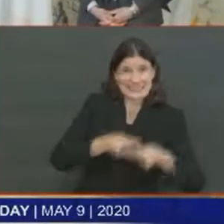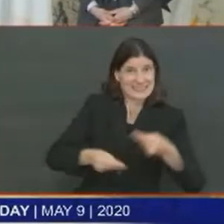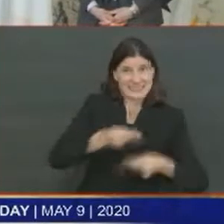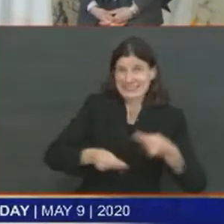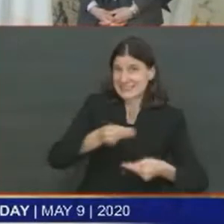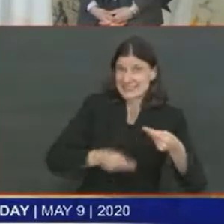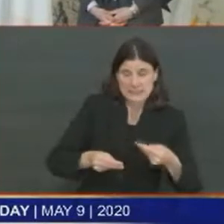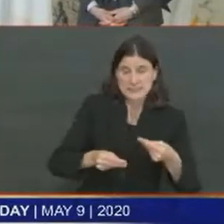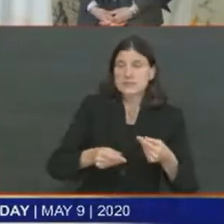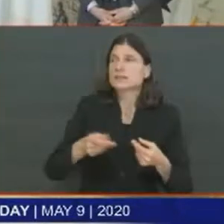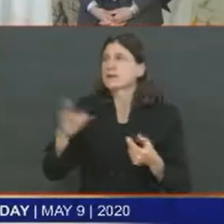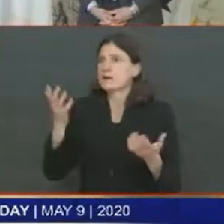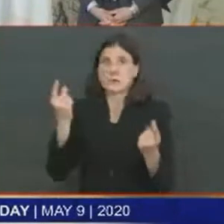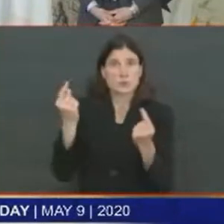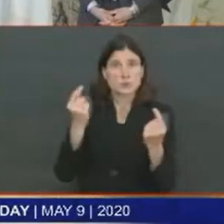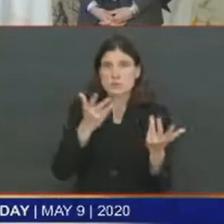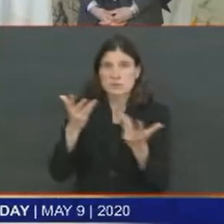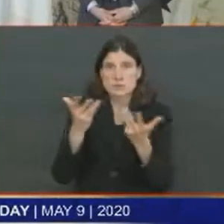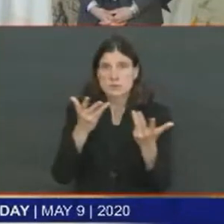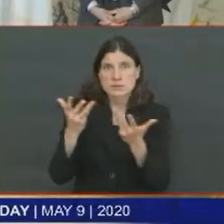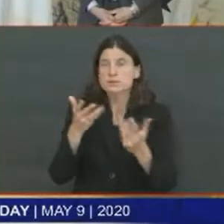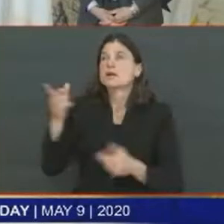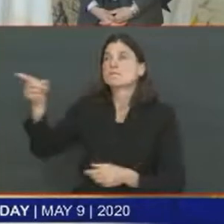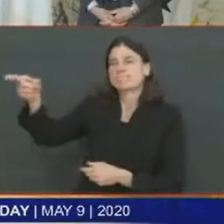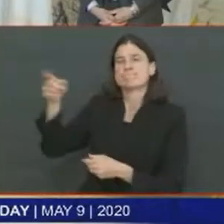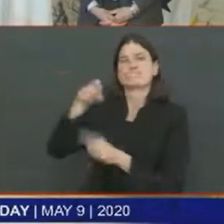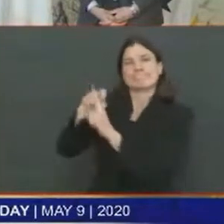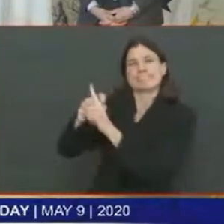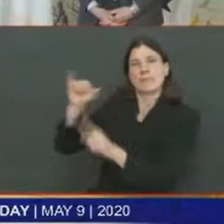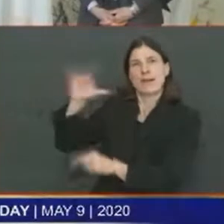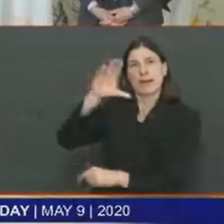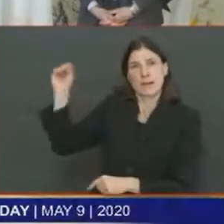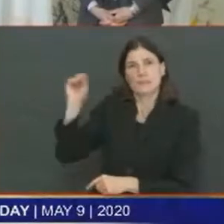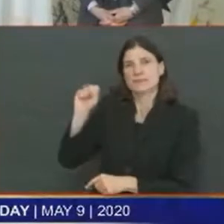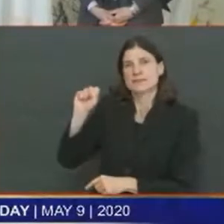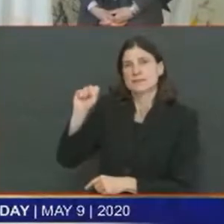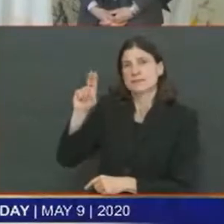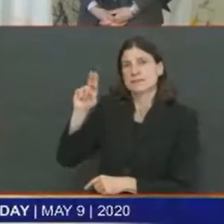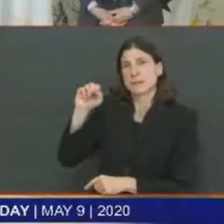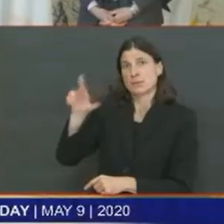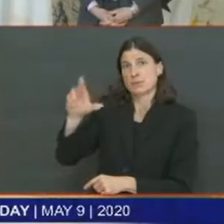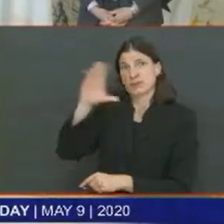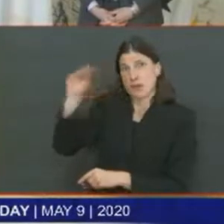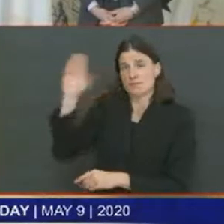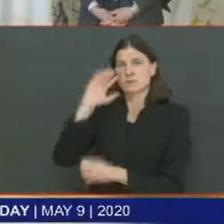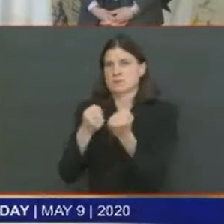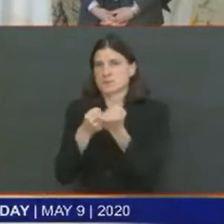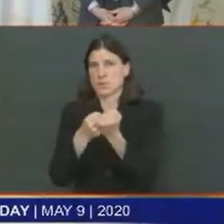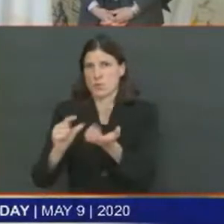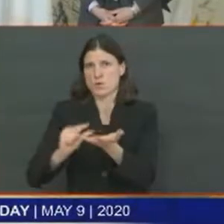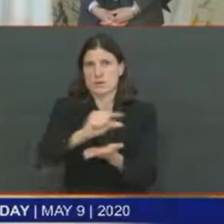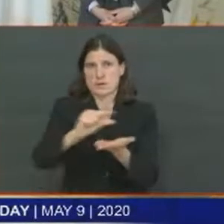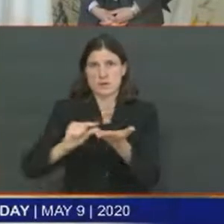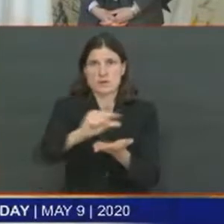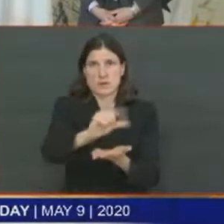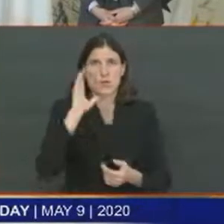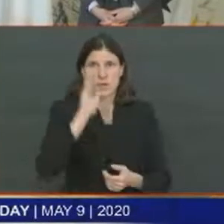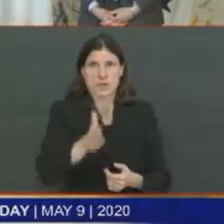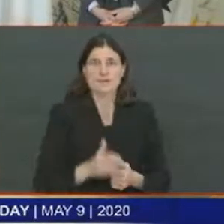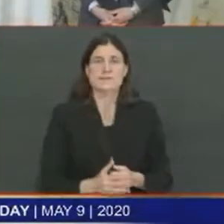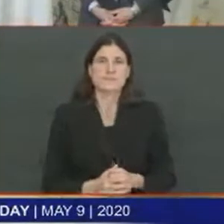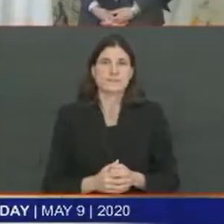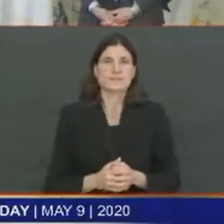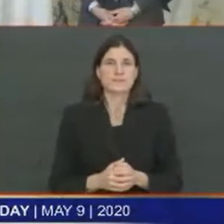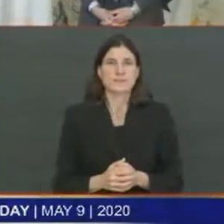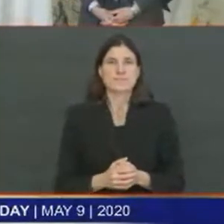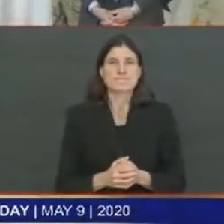at Summer for reaching out to us. I want to thank my team for working with them to roll this out so quickly. And